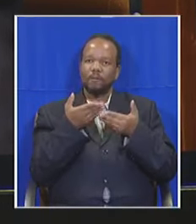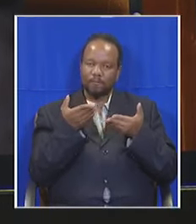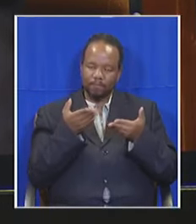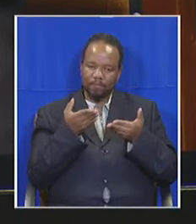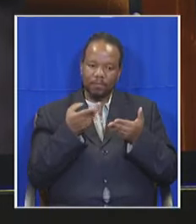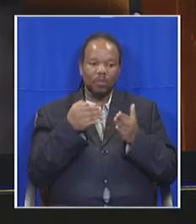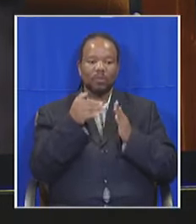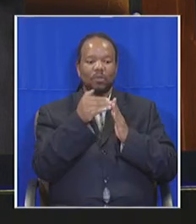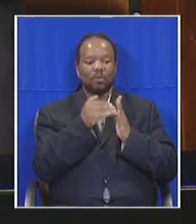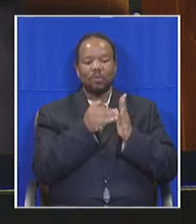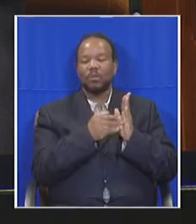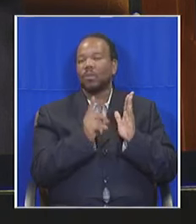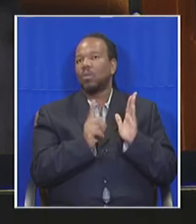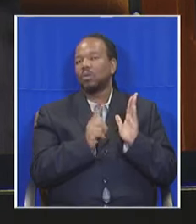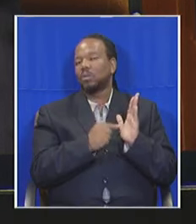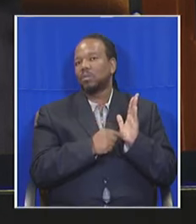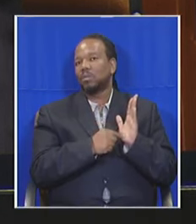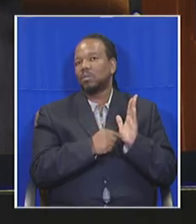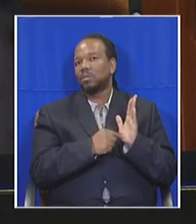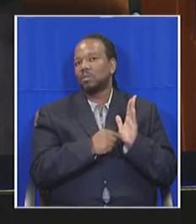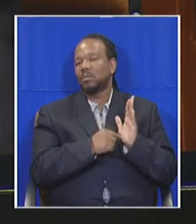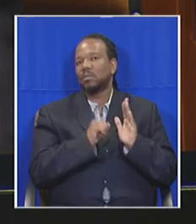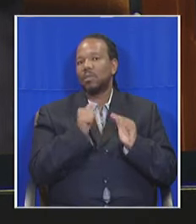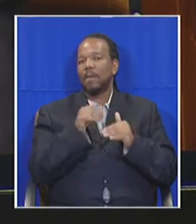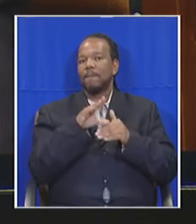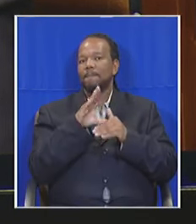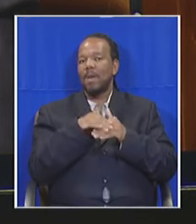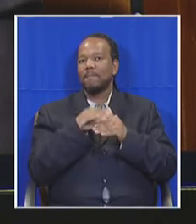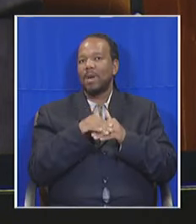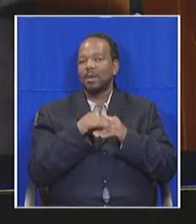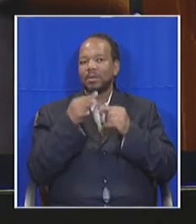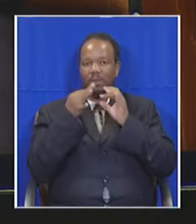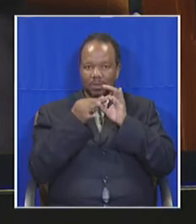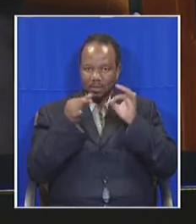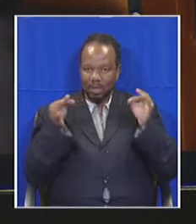now is member statements.